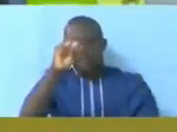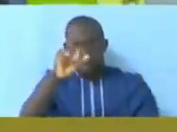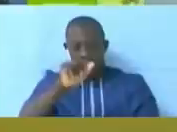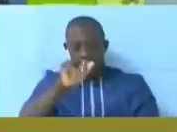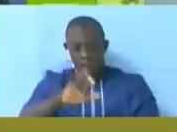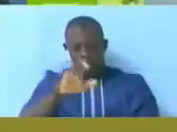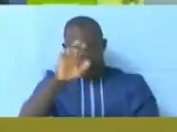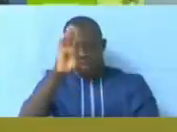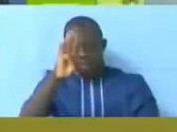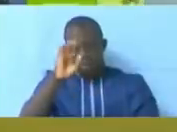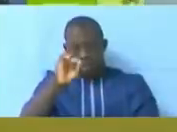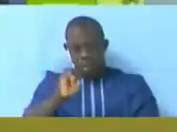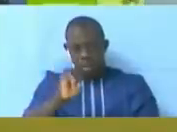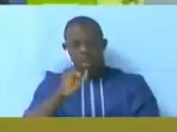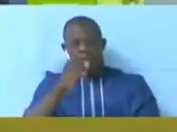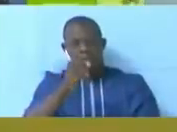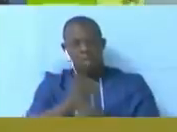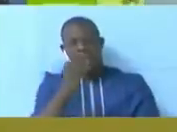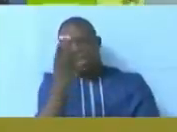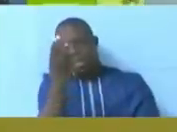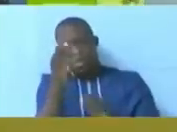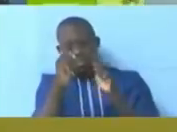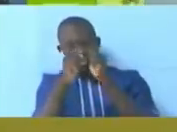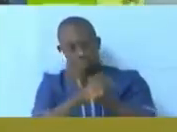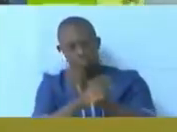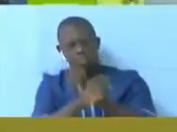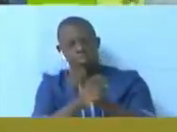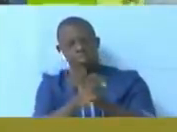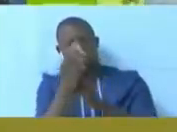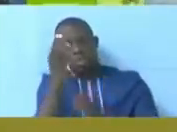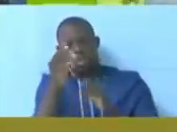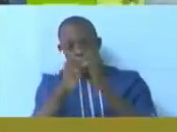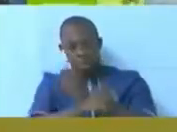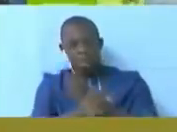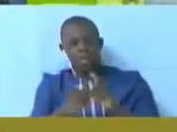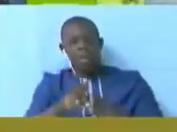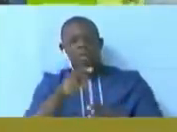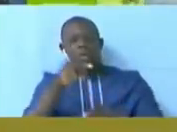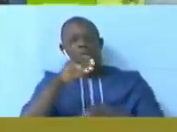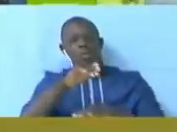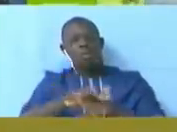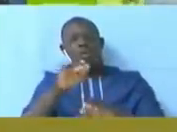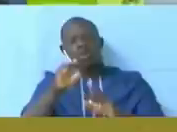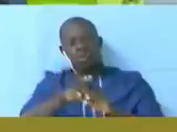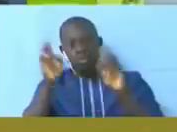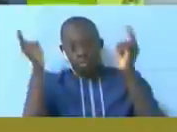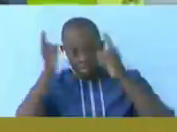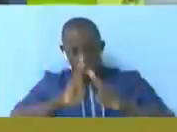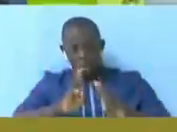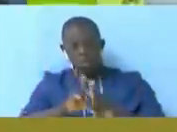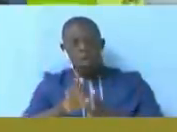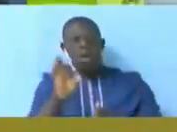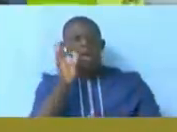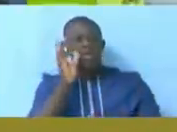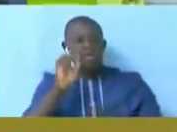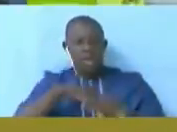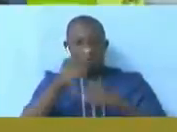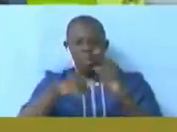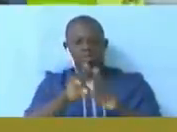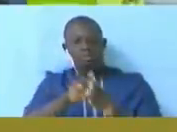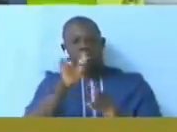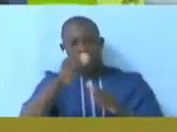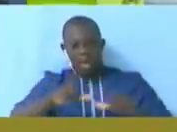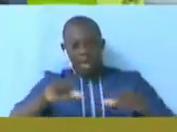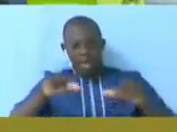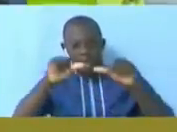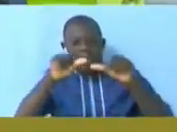falin sabalenati lua la karola, and that answers one of your areas of concern. And legislations which have